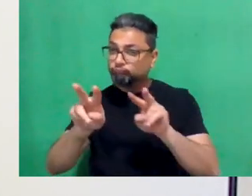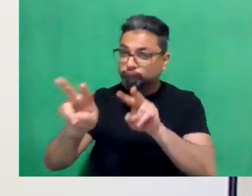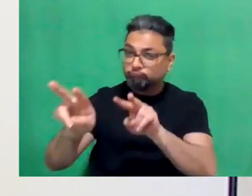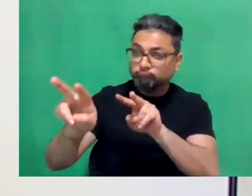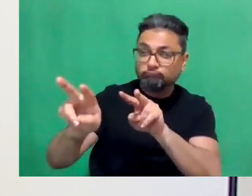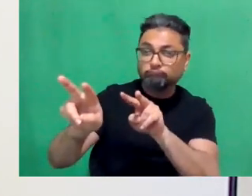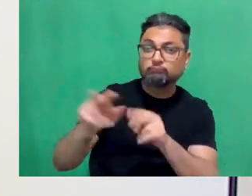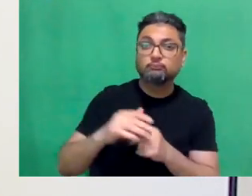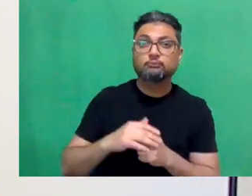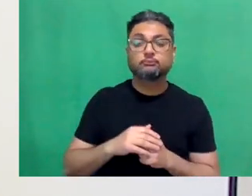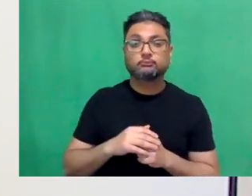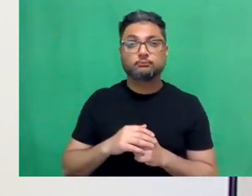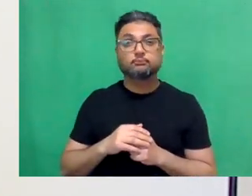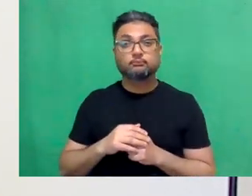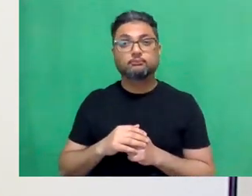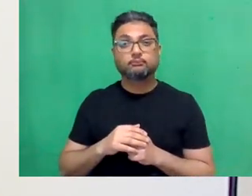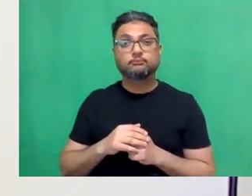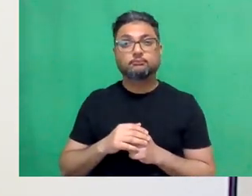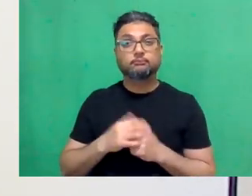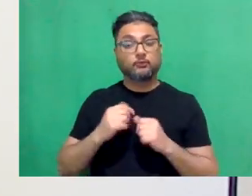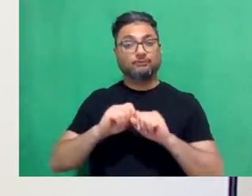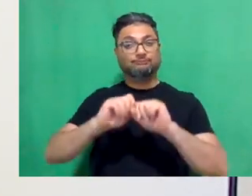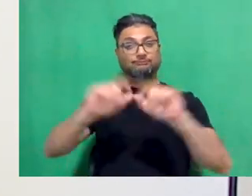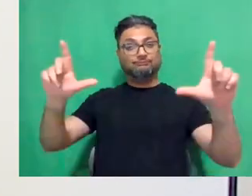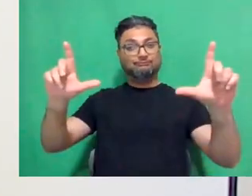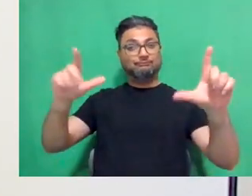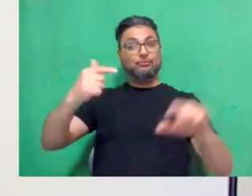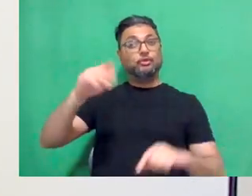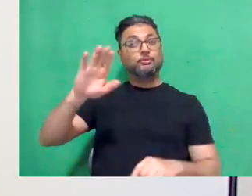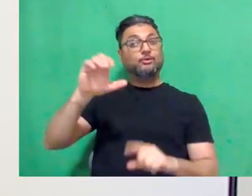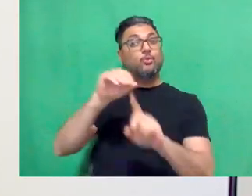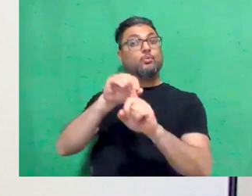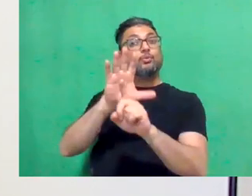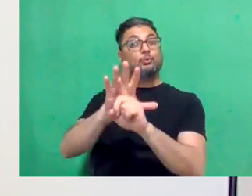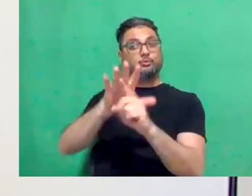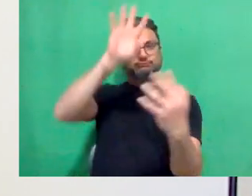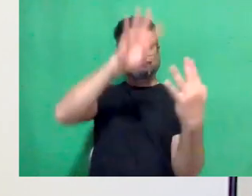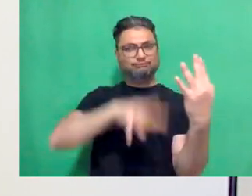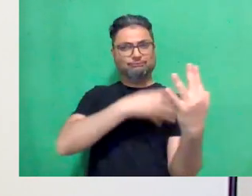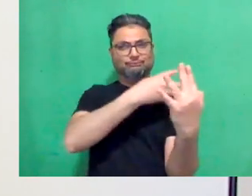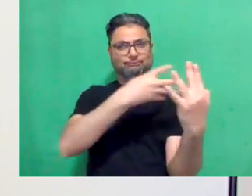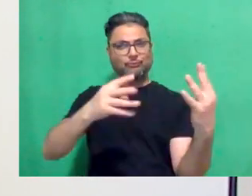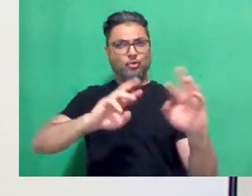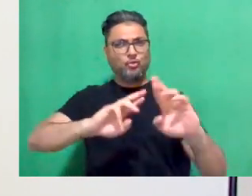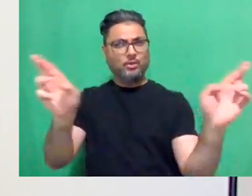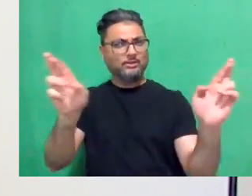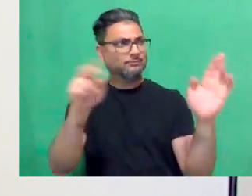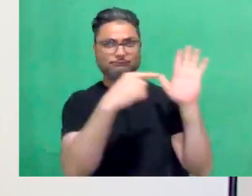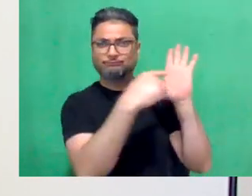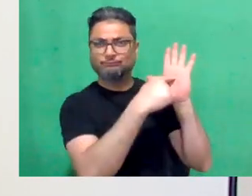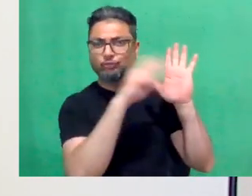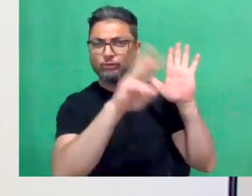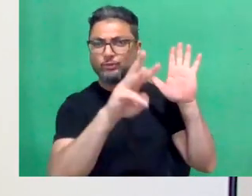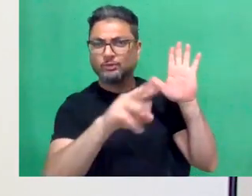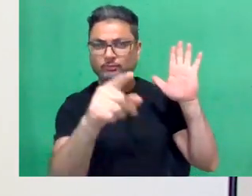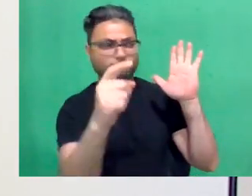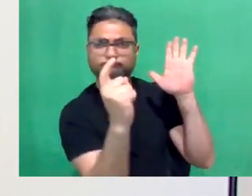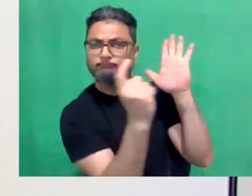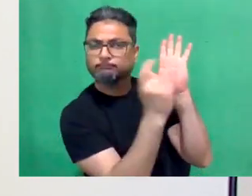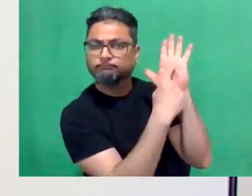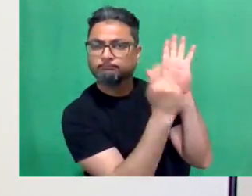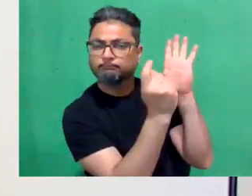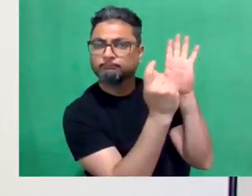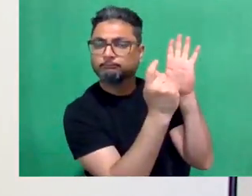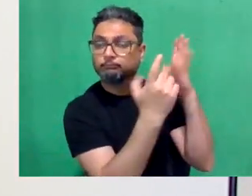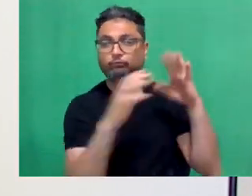visiting the orientation calendar on the GBC website. This is your go-to spot for events and activities throughout